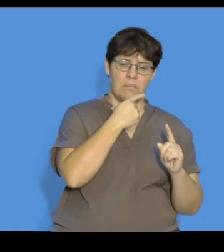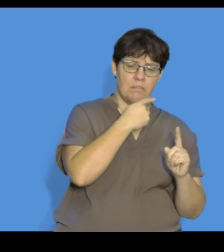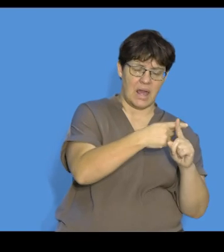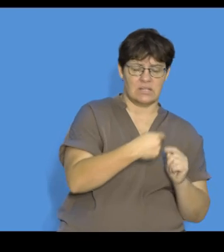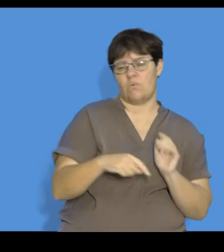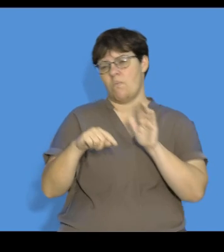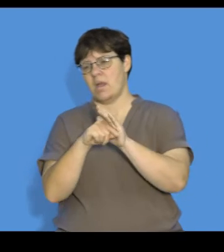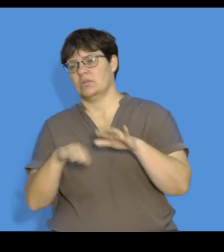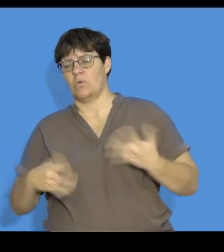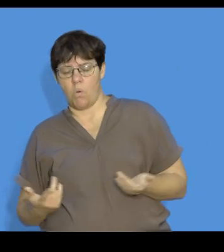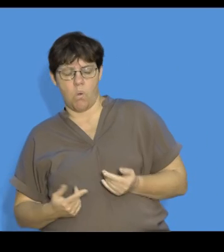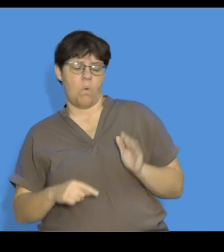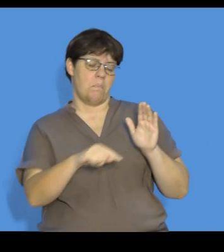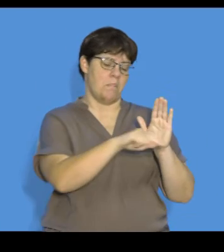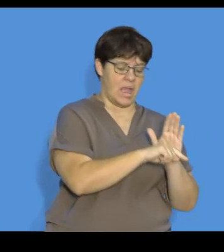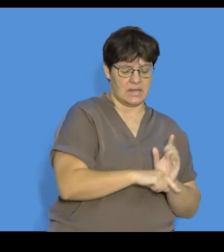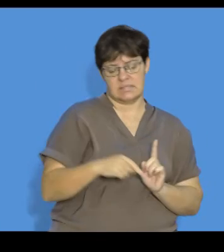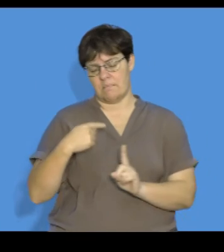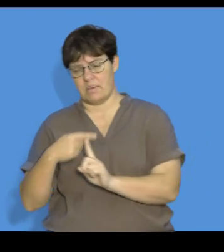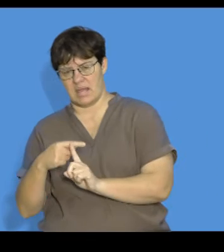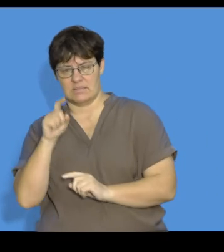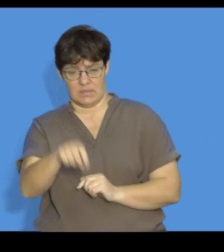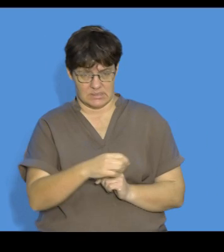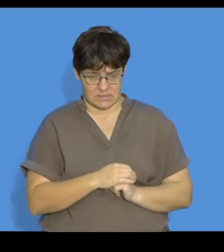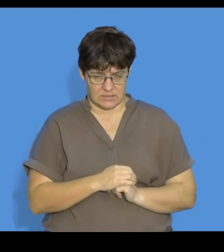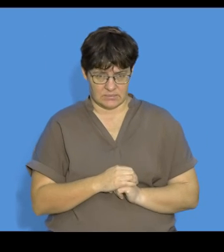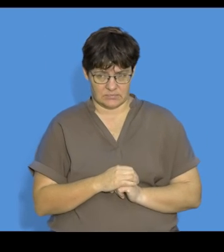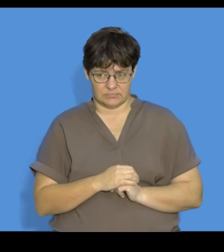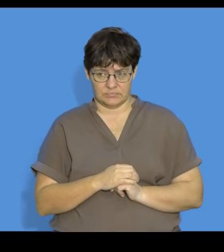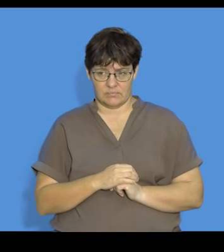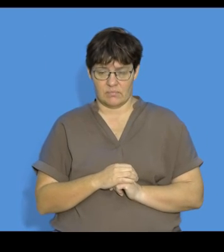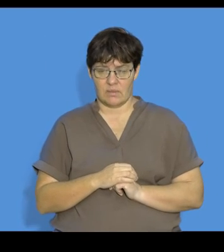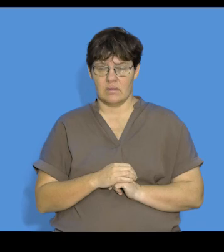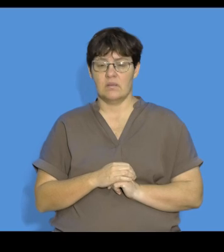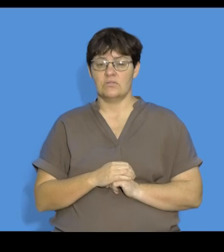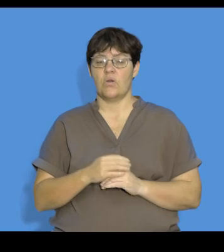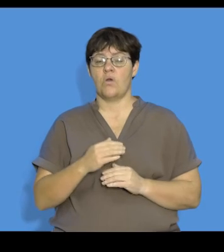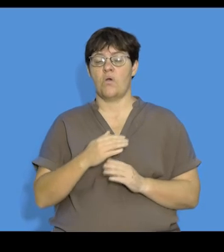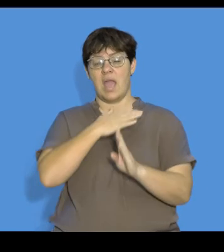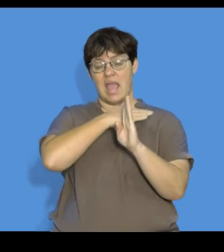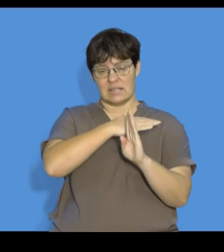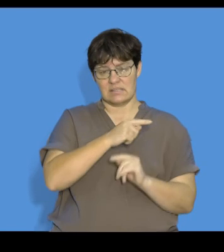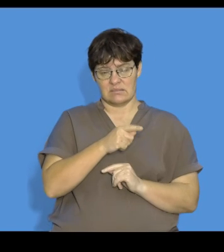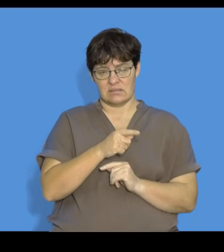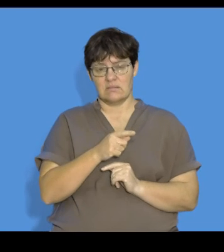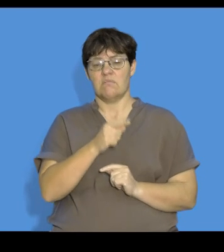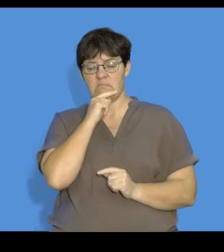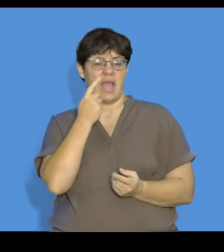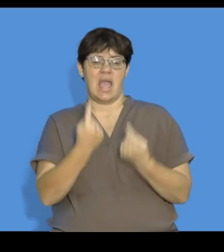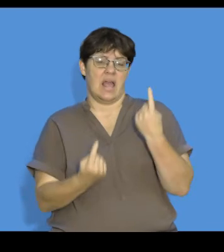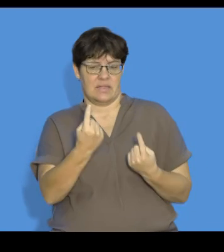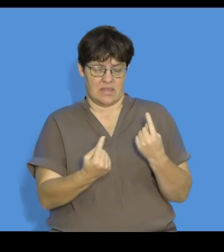and minus, or it must be minus and plus. Now, in terms of the axis, it can be